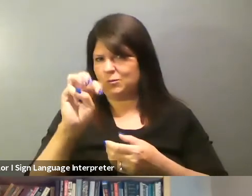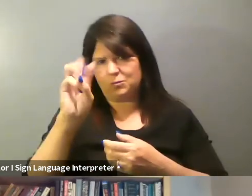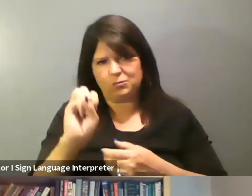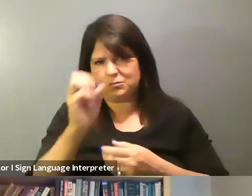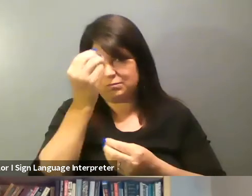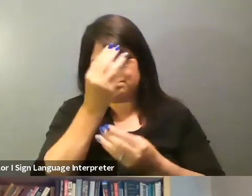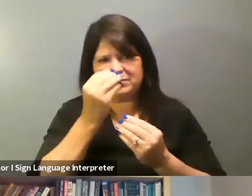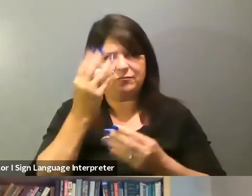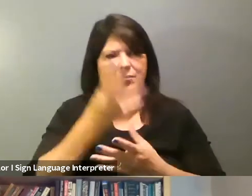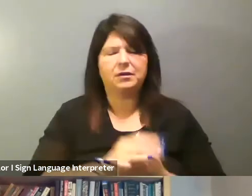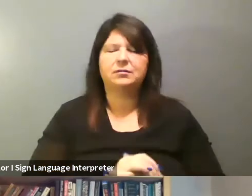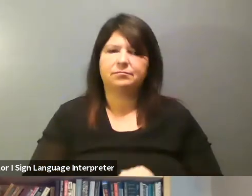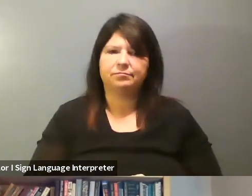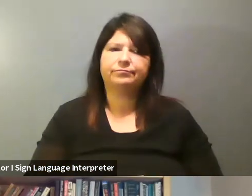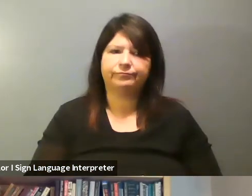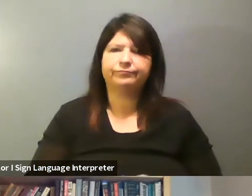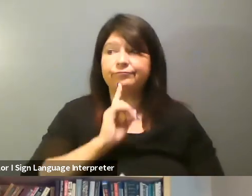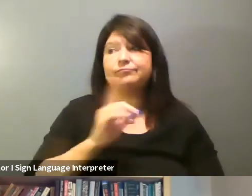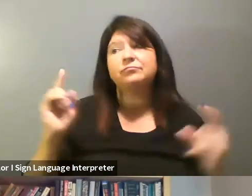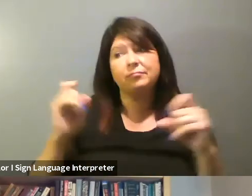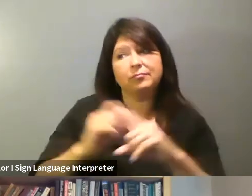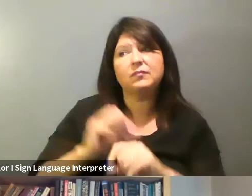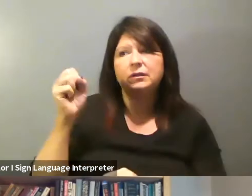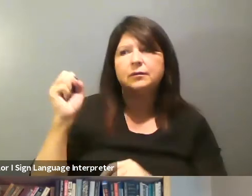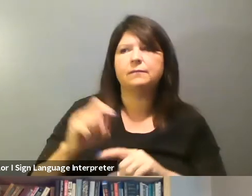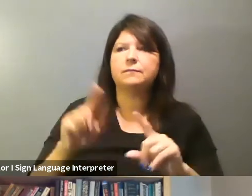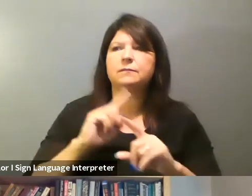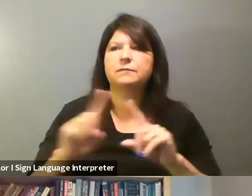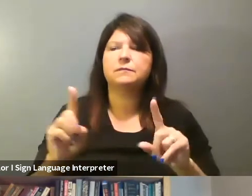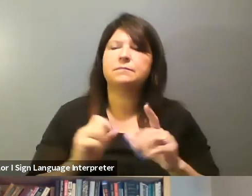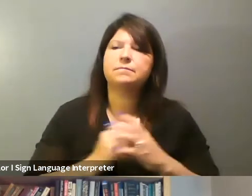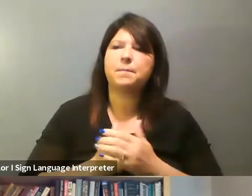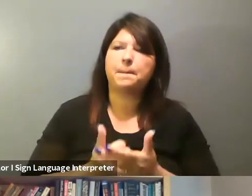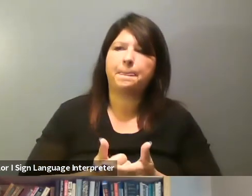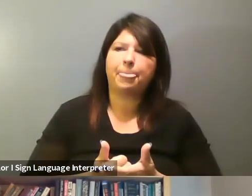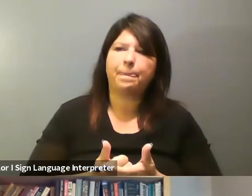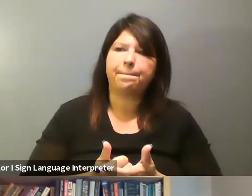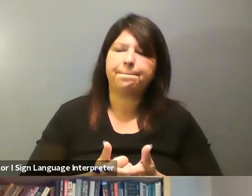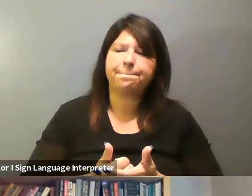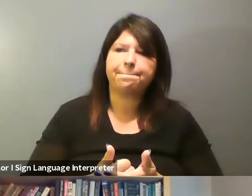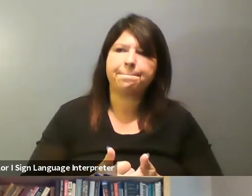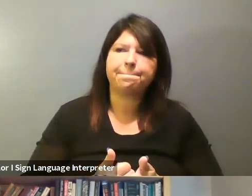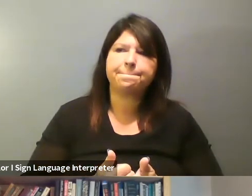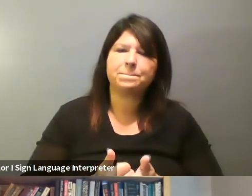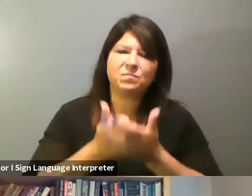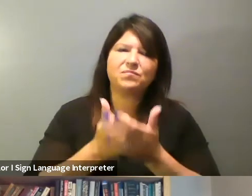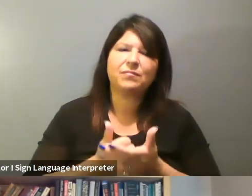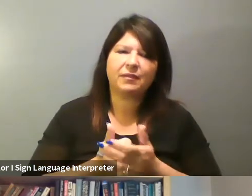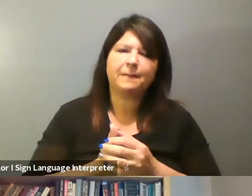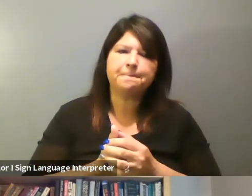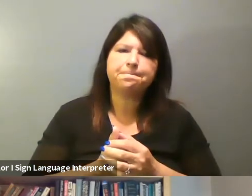it's very complicated, and it makes the film a lot harder to finance because